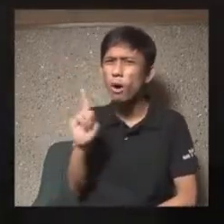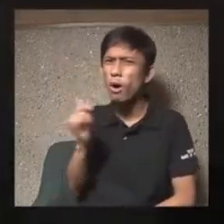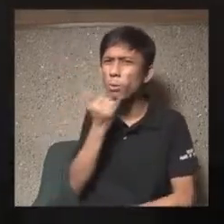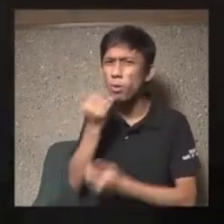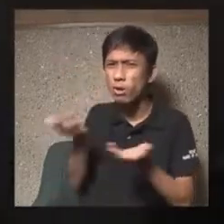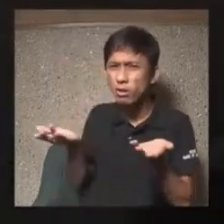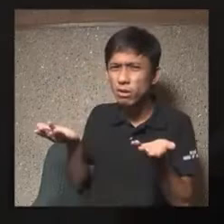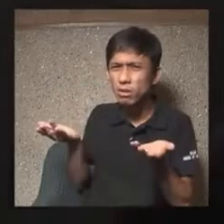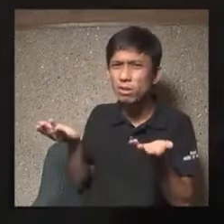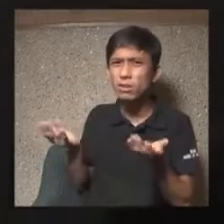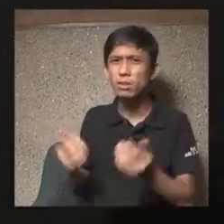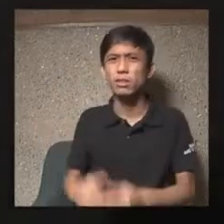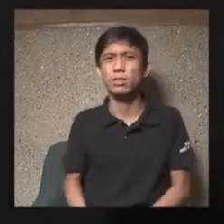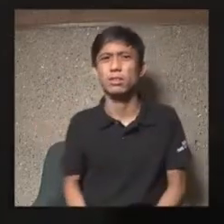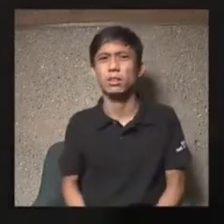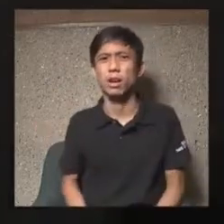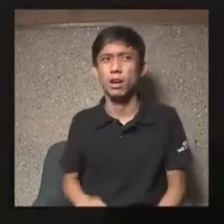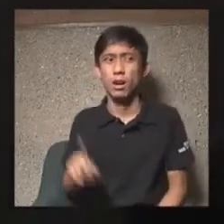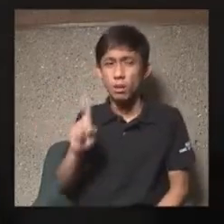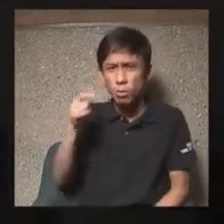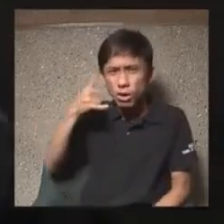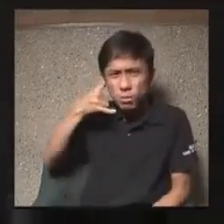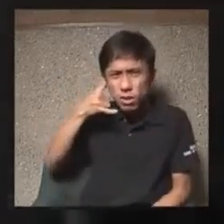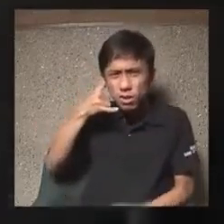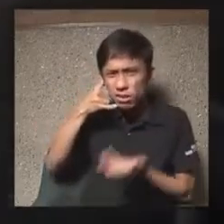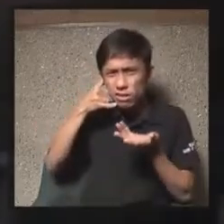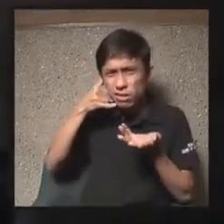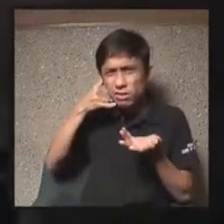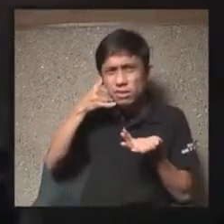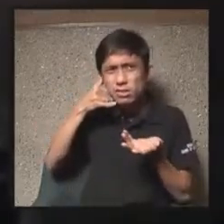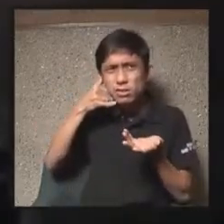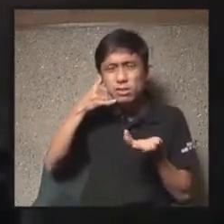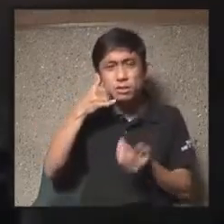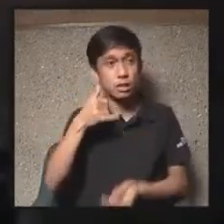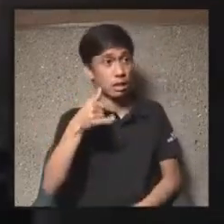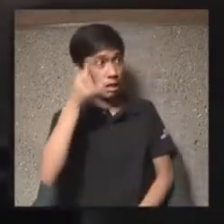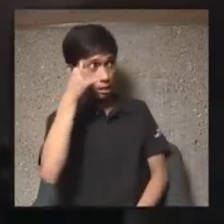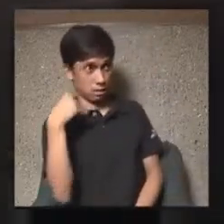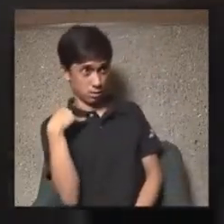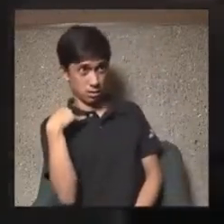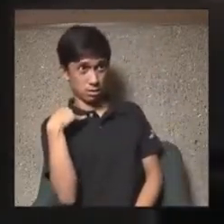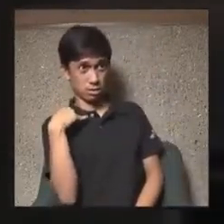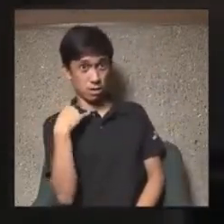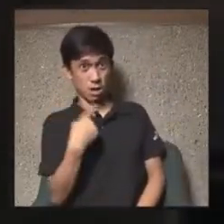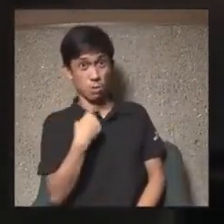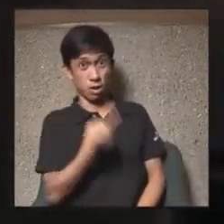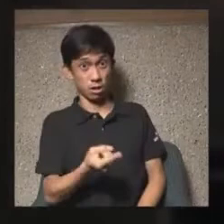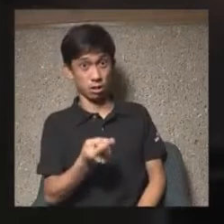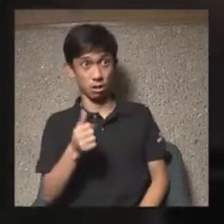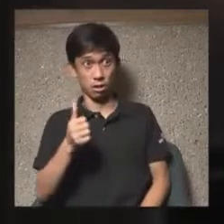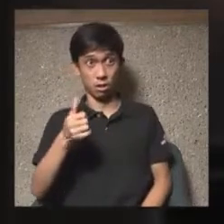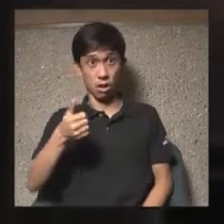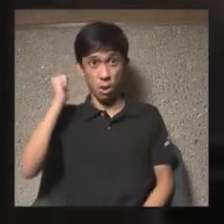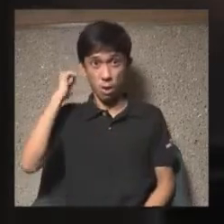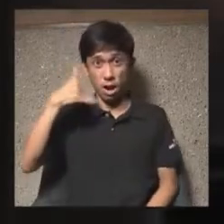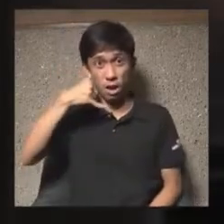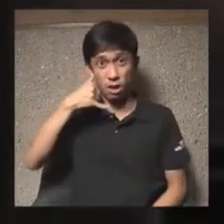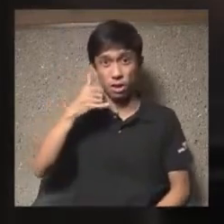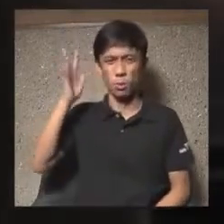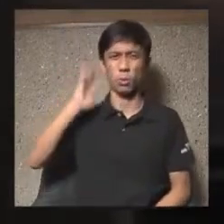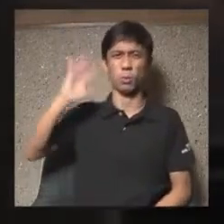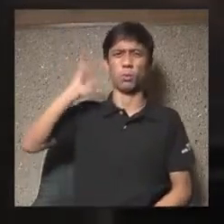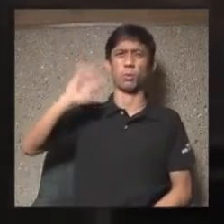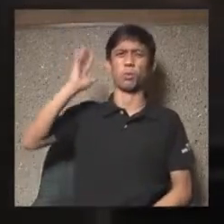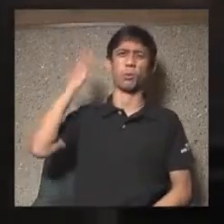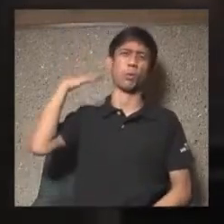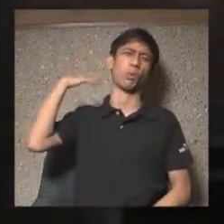me up yesterday. In fact, you did not call me the other day. In fact, you did not call me the day before the other day. And I